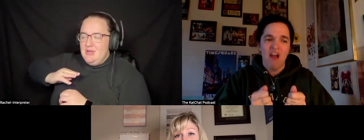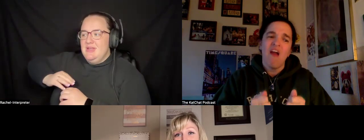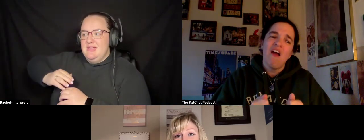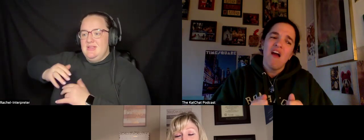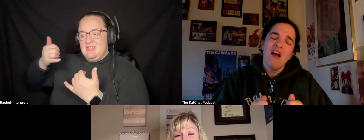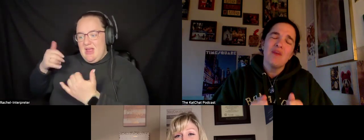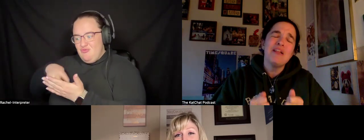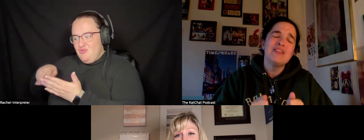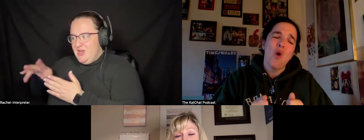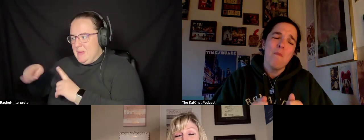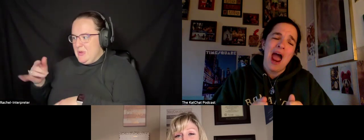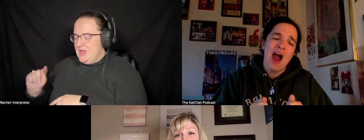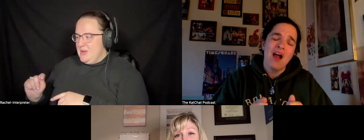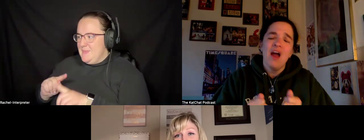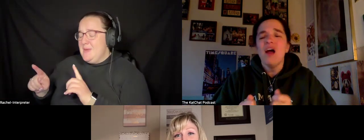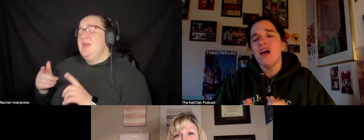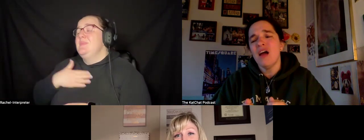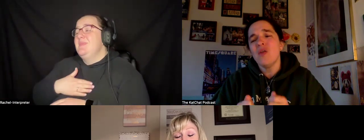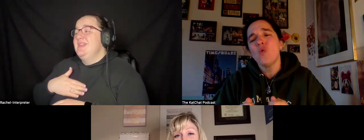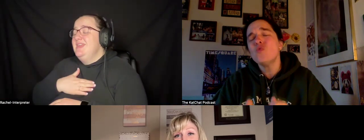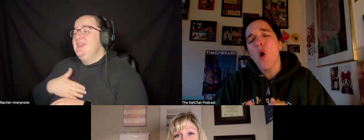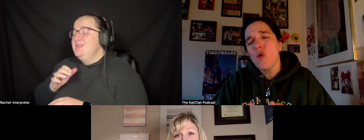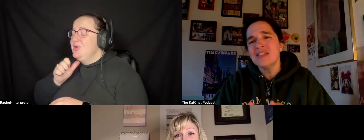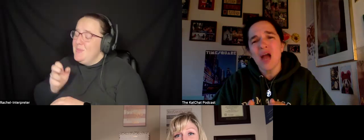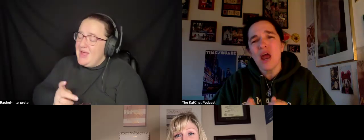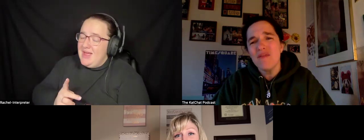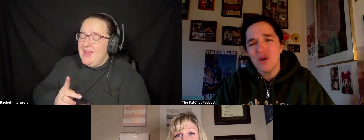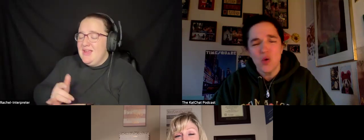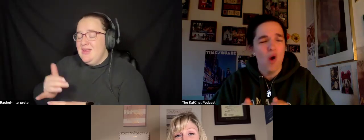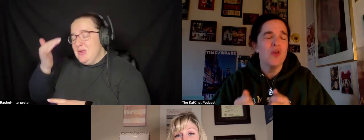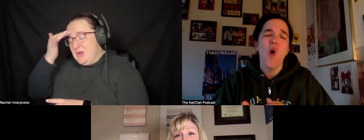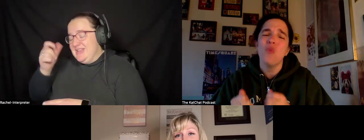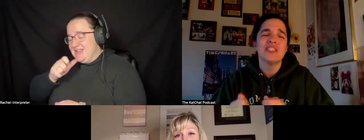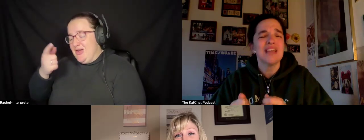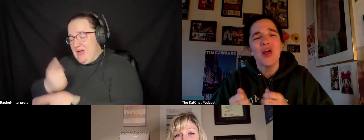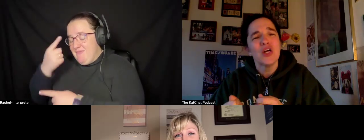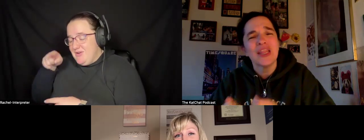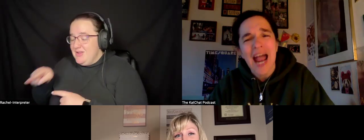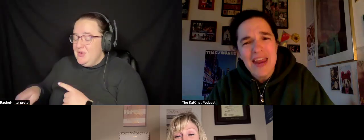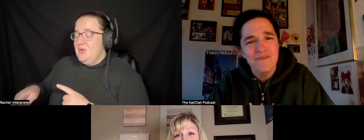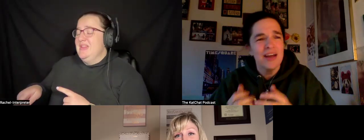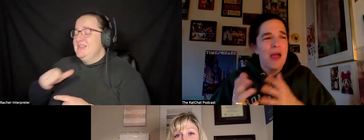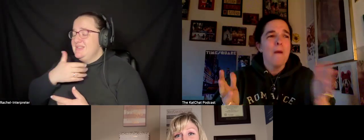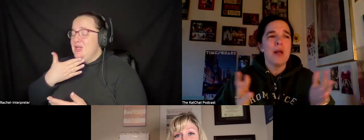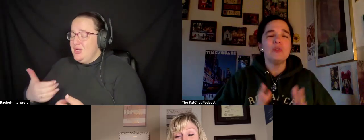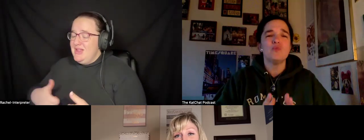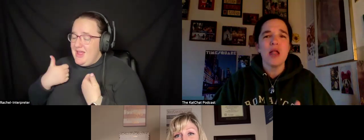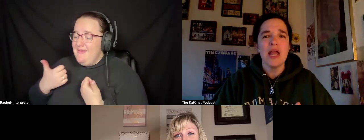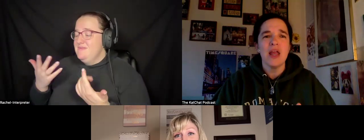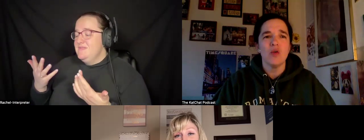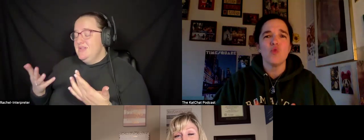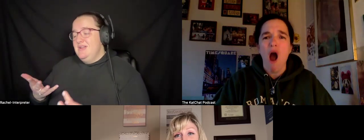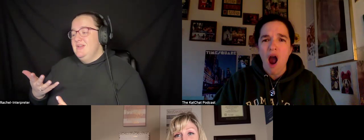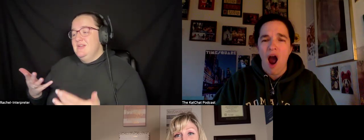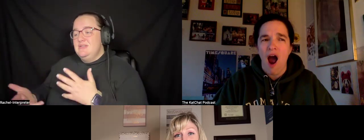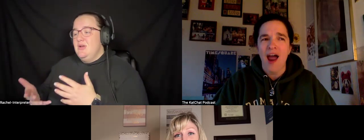I was like, please don't go back. No, you know he's not right for you, or no, this is not a good life. But it was